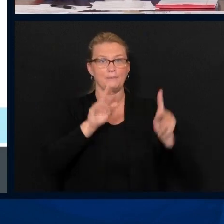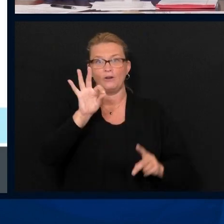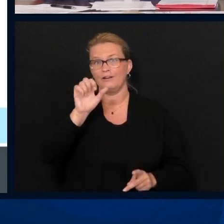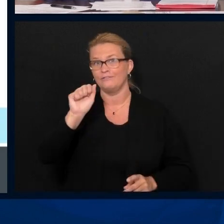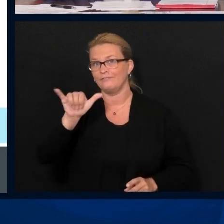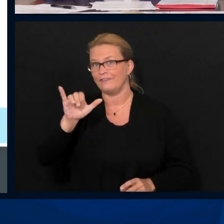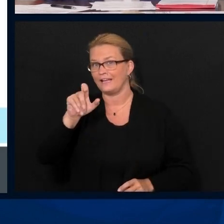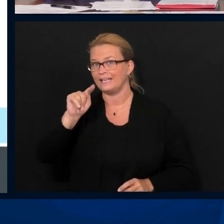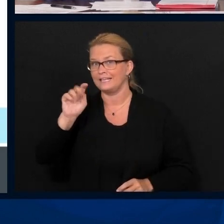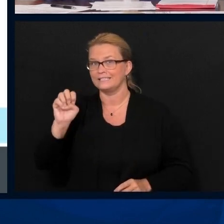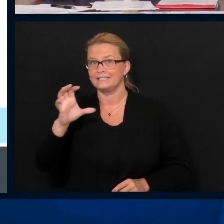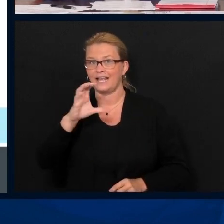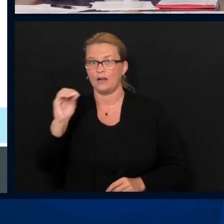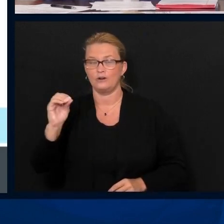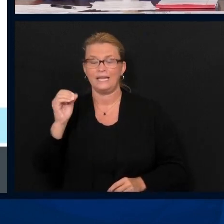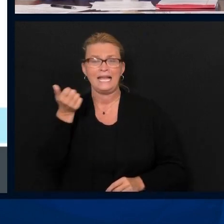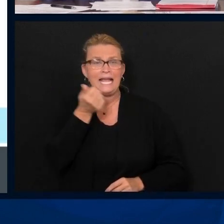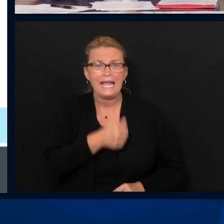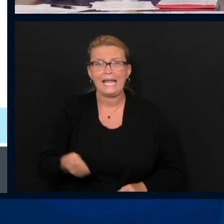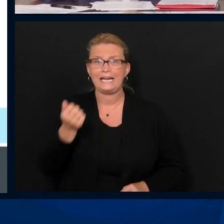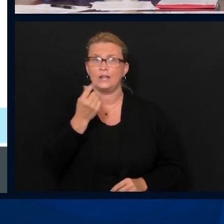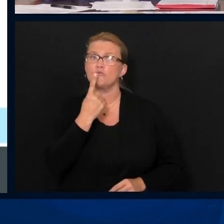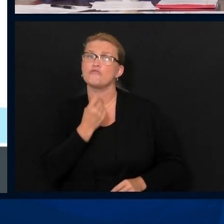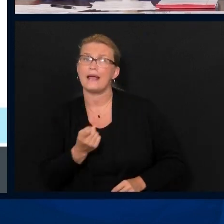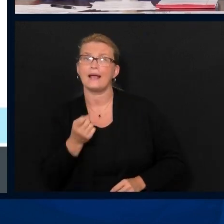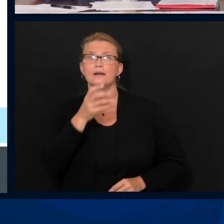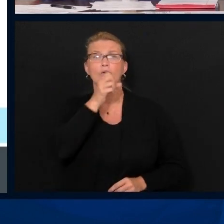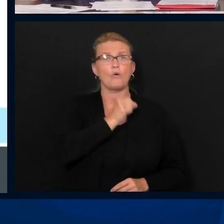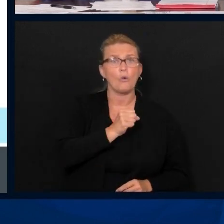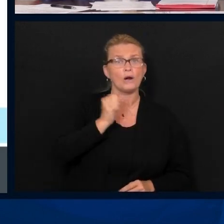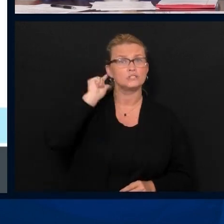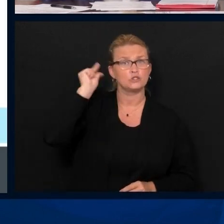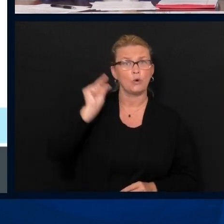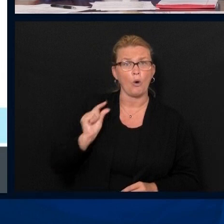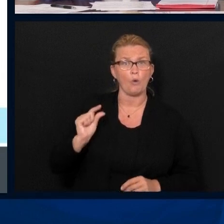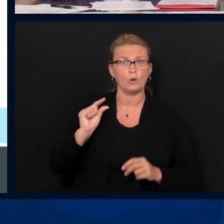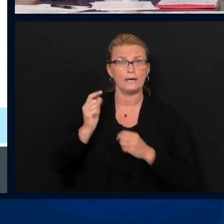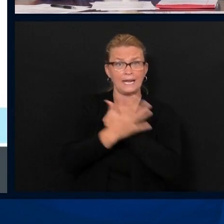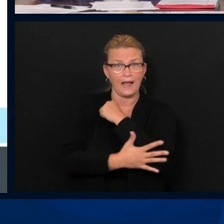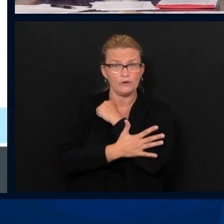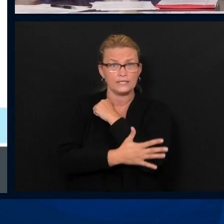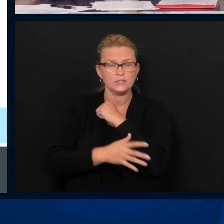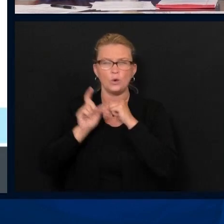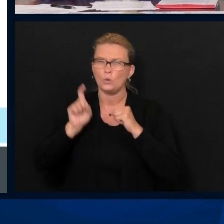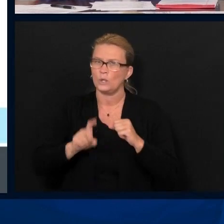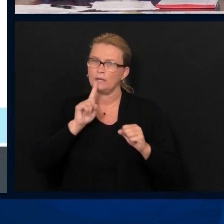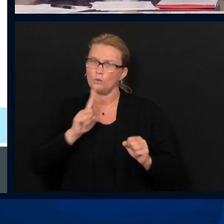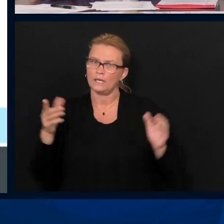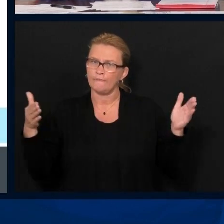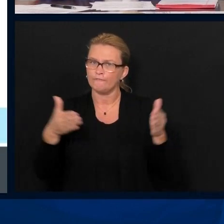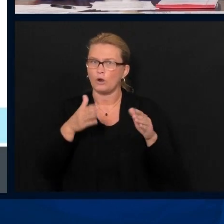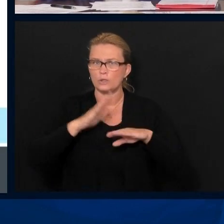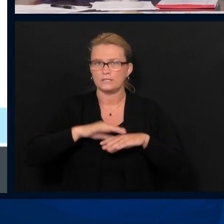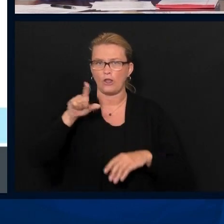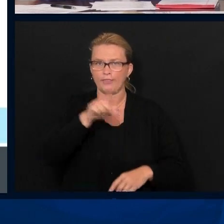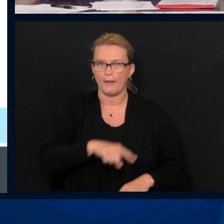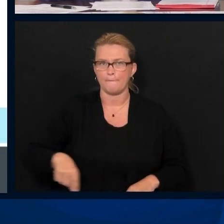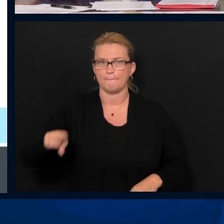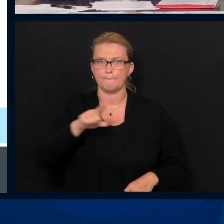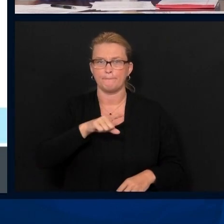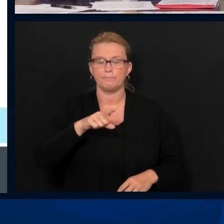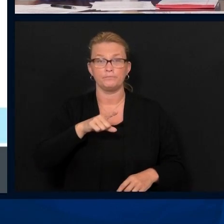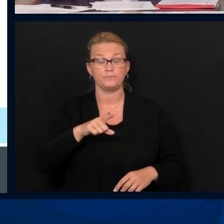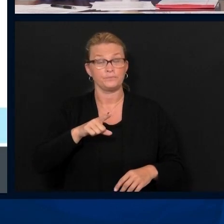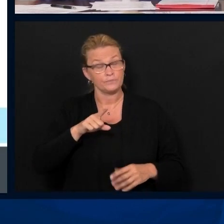county that's in orange or red or gold, we need to really put a real push there. But in